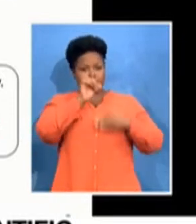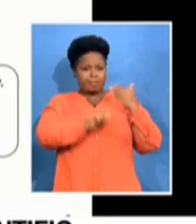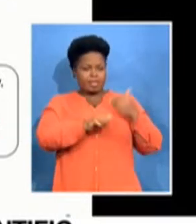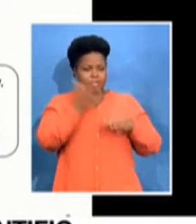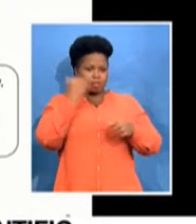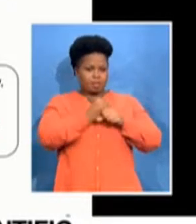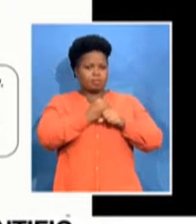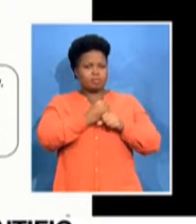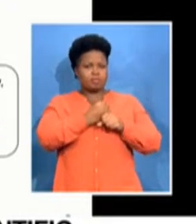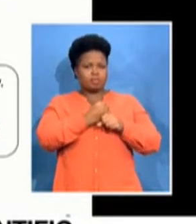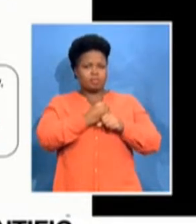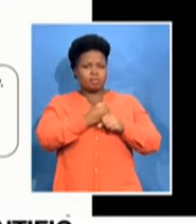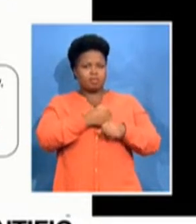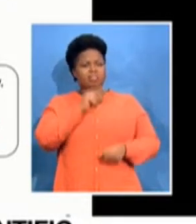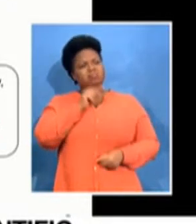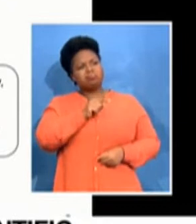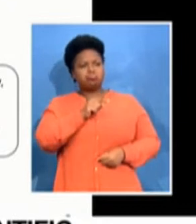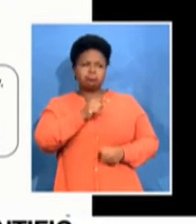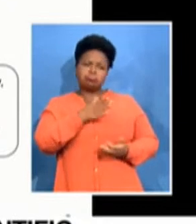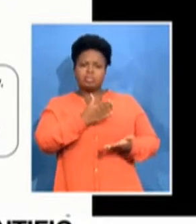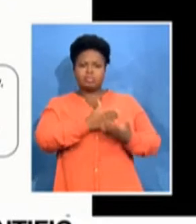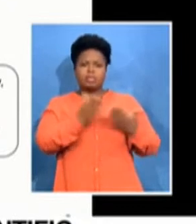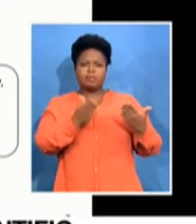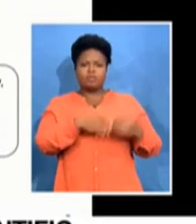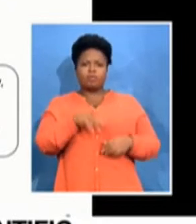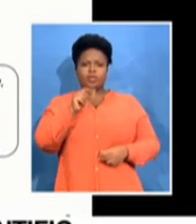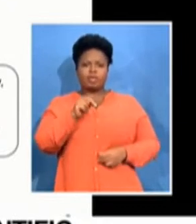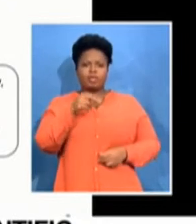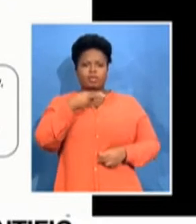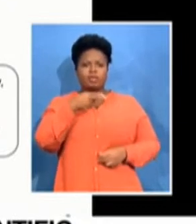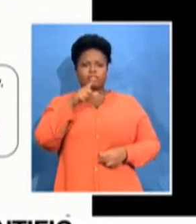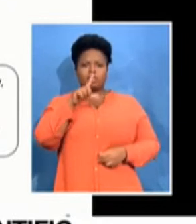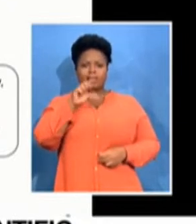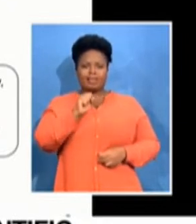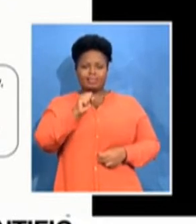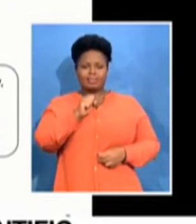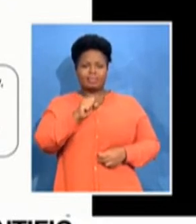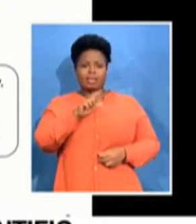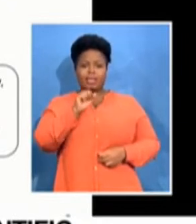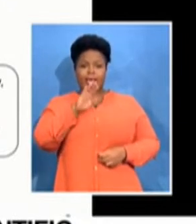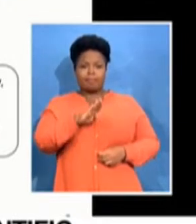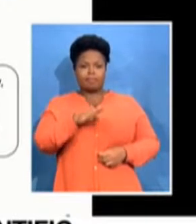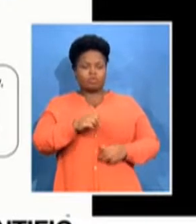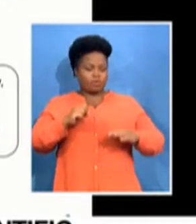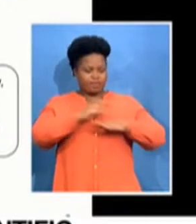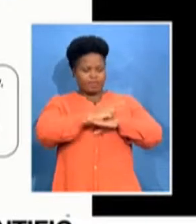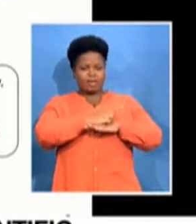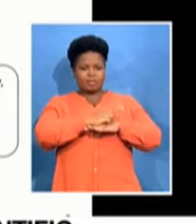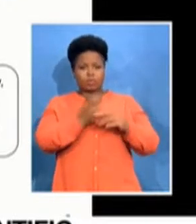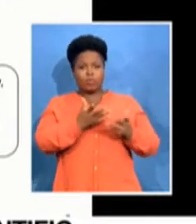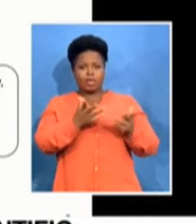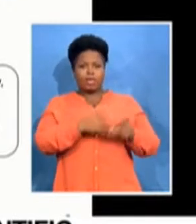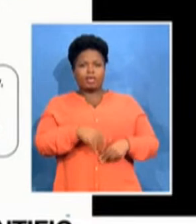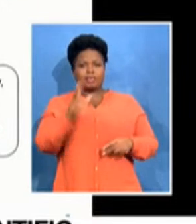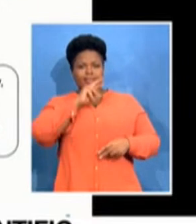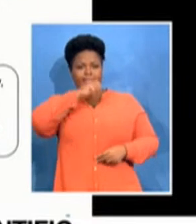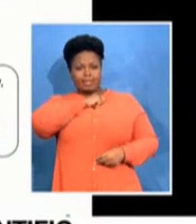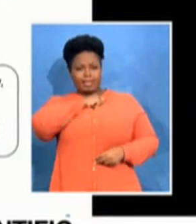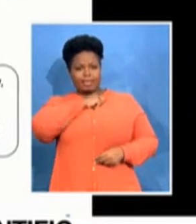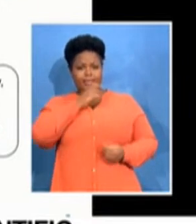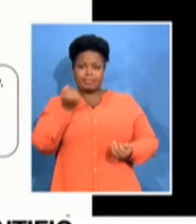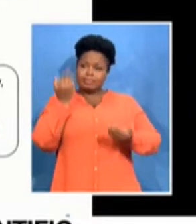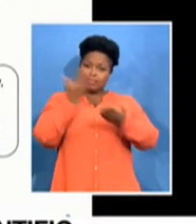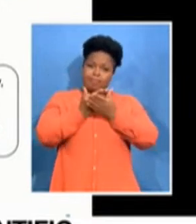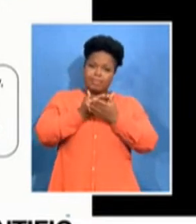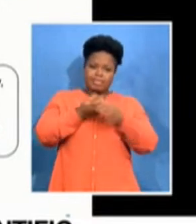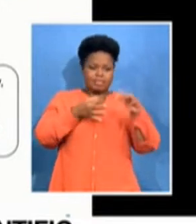the NHLS laboratory, the Viral Academic Lab in KZN, submitted samples to Tulio's group where the